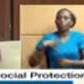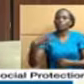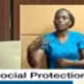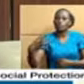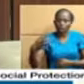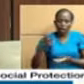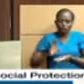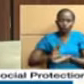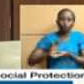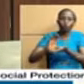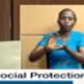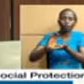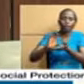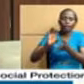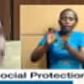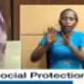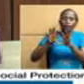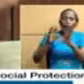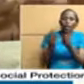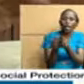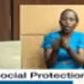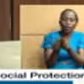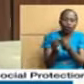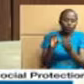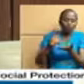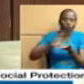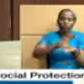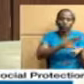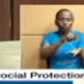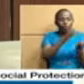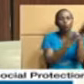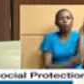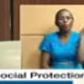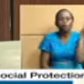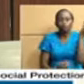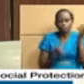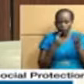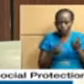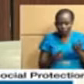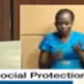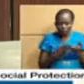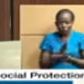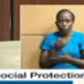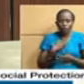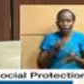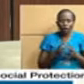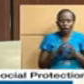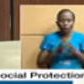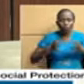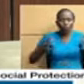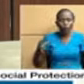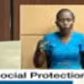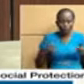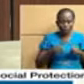distributing it virtually, actually, to the poor, as to say we are growing, when that does not transform